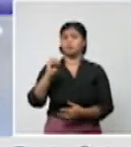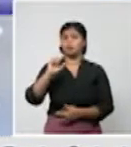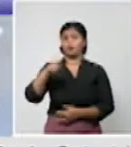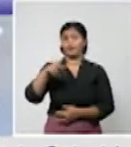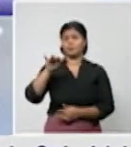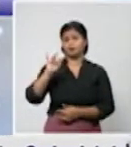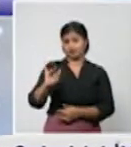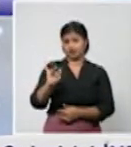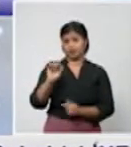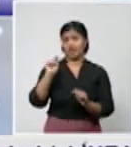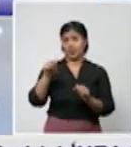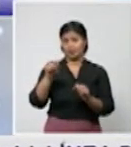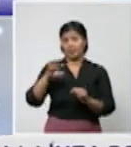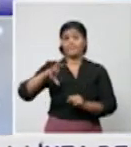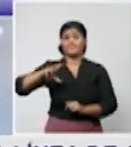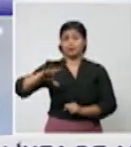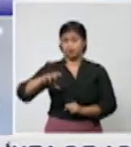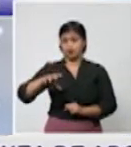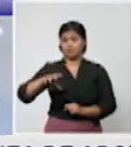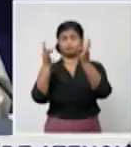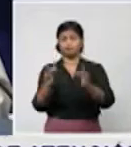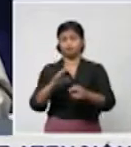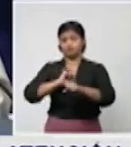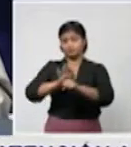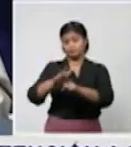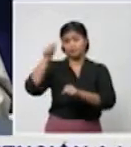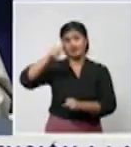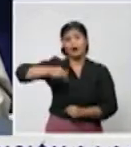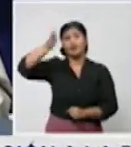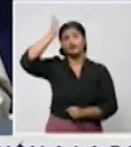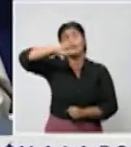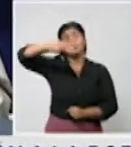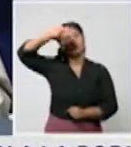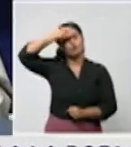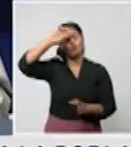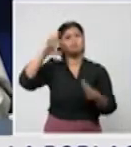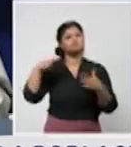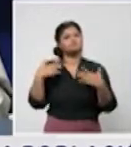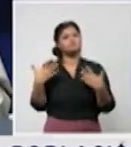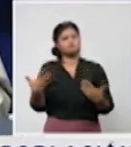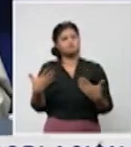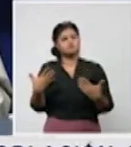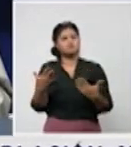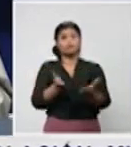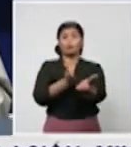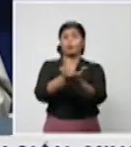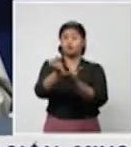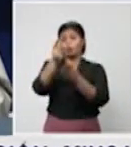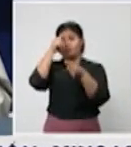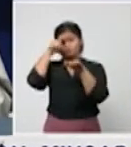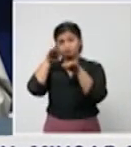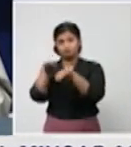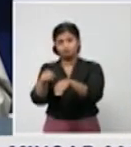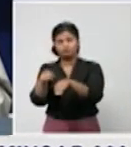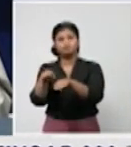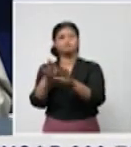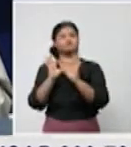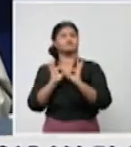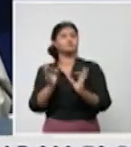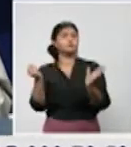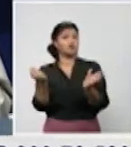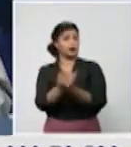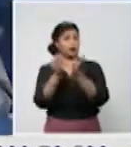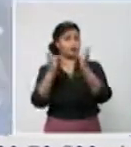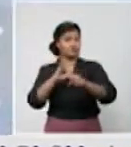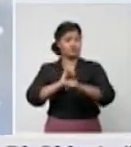of 0.17%. Thus, of the 2,071 patients diagnosed with the disease